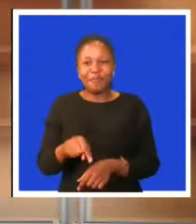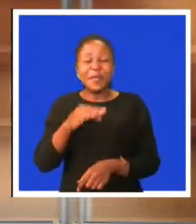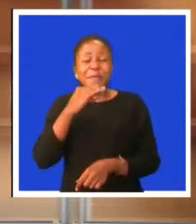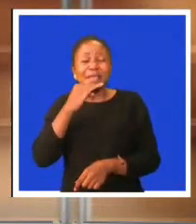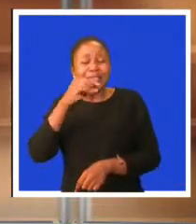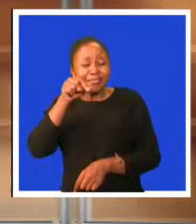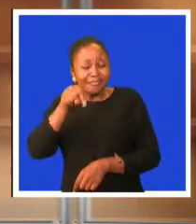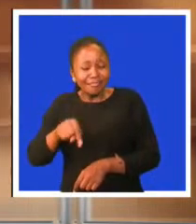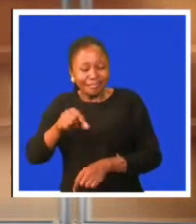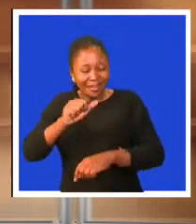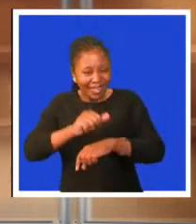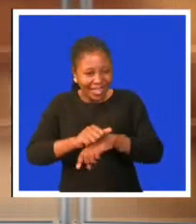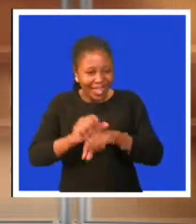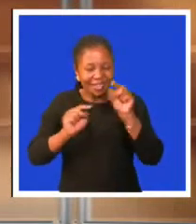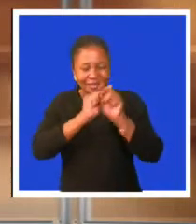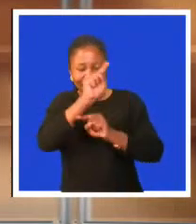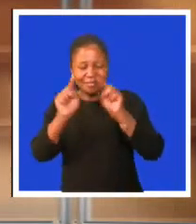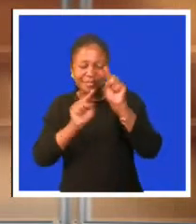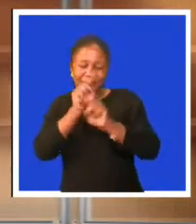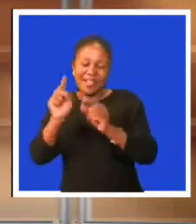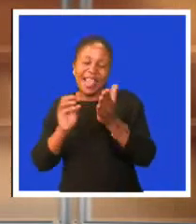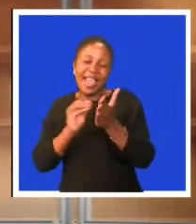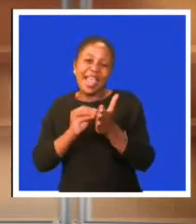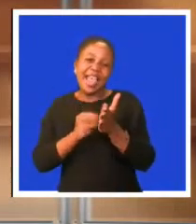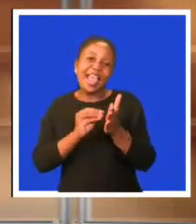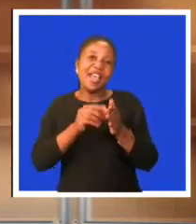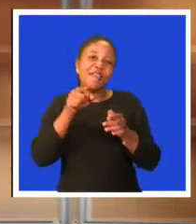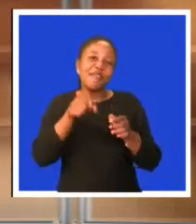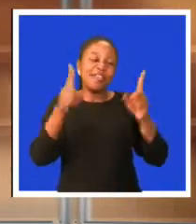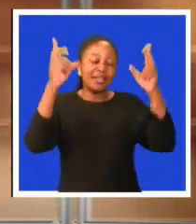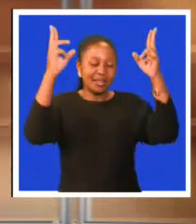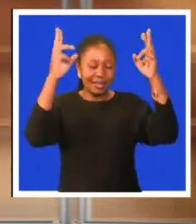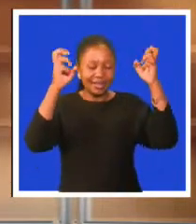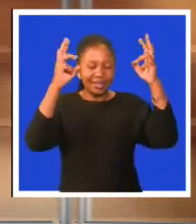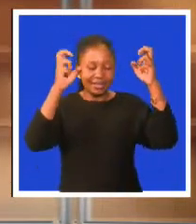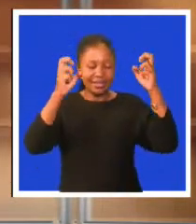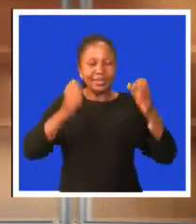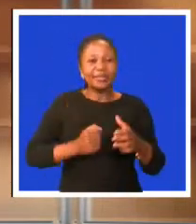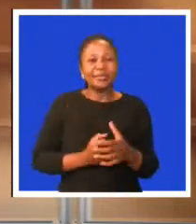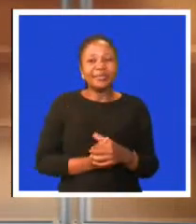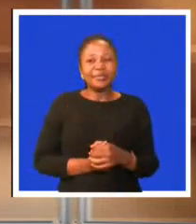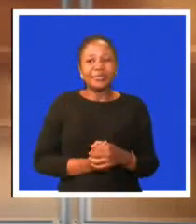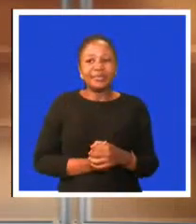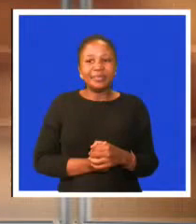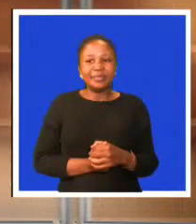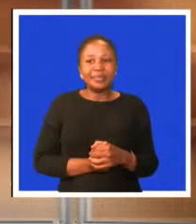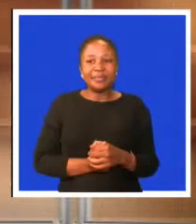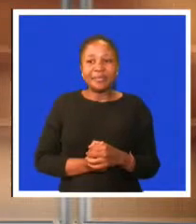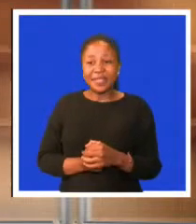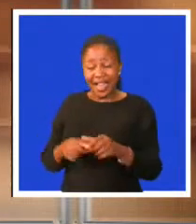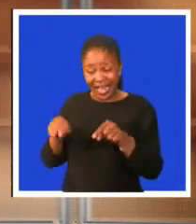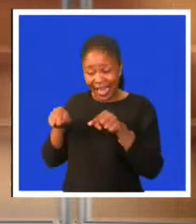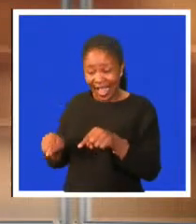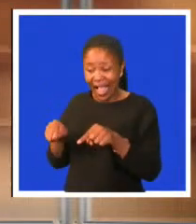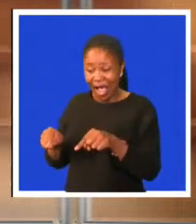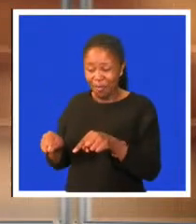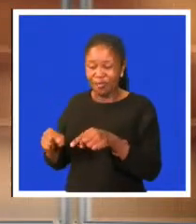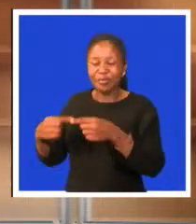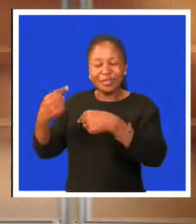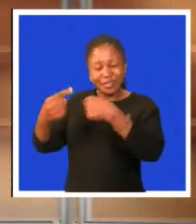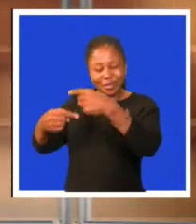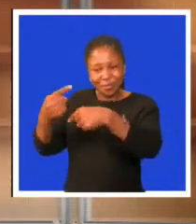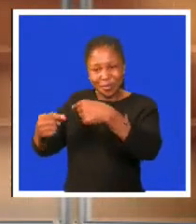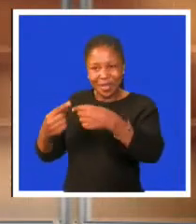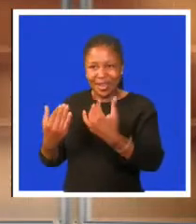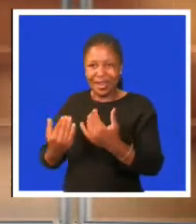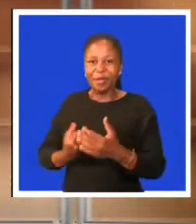those questions that you might have for that lesson that you are doing for that time. Right, let's get back to it. We will be right back.